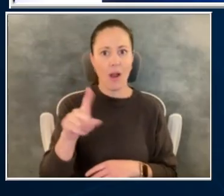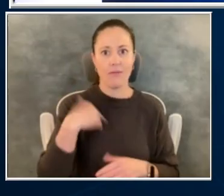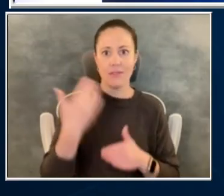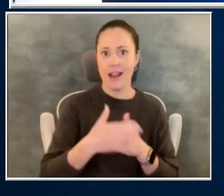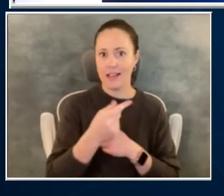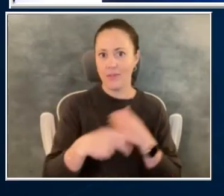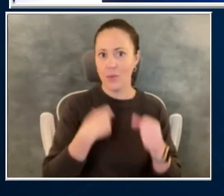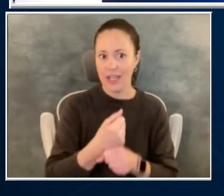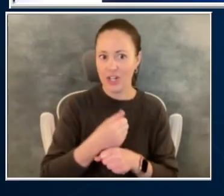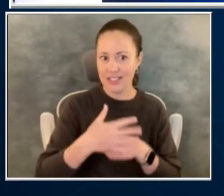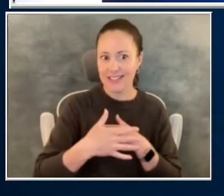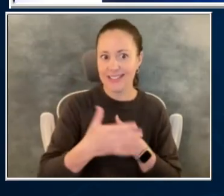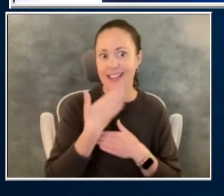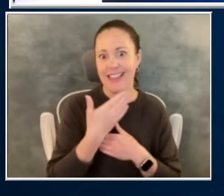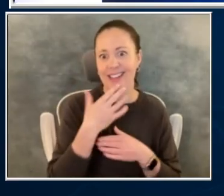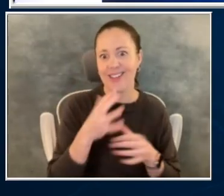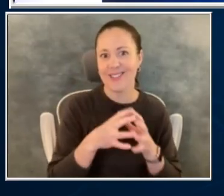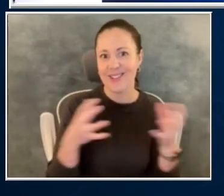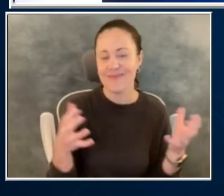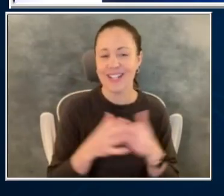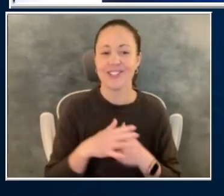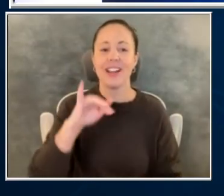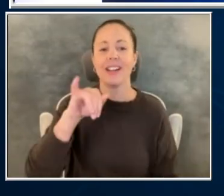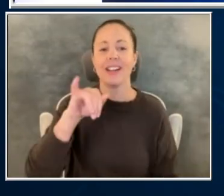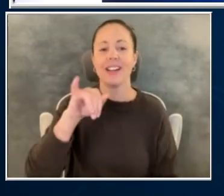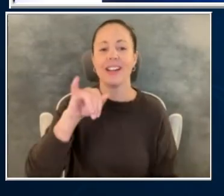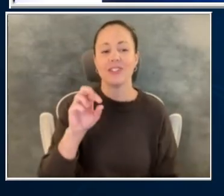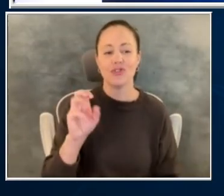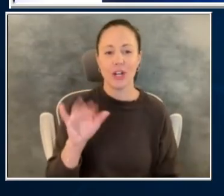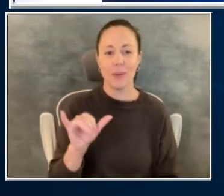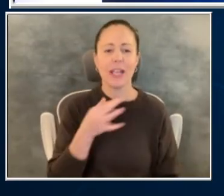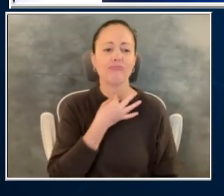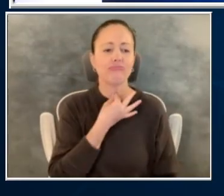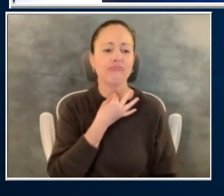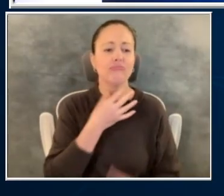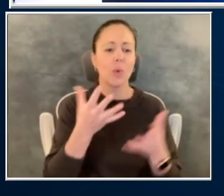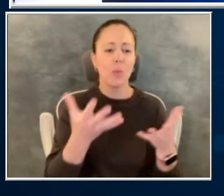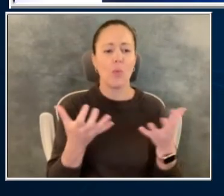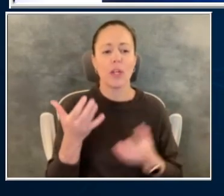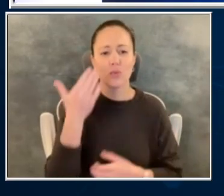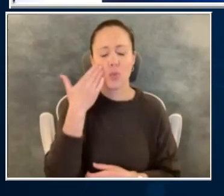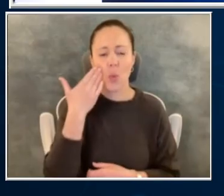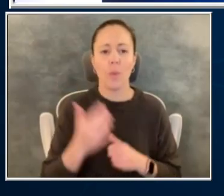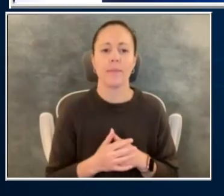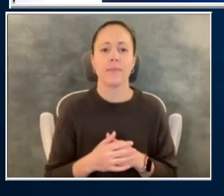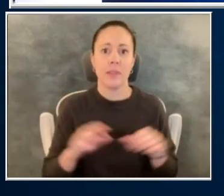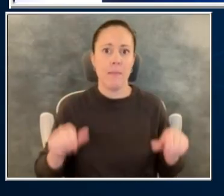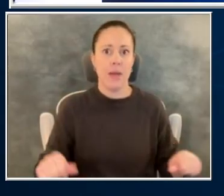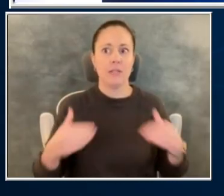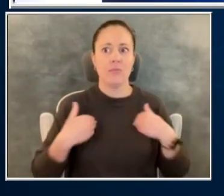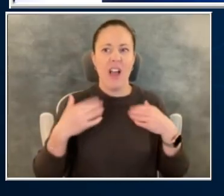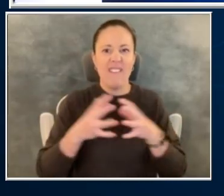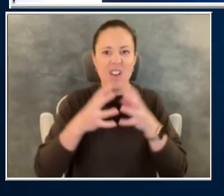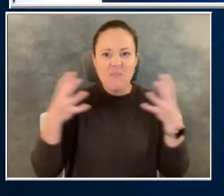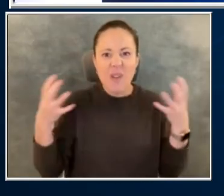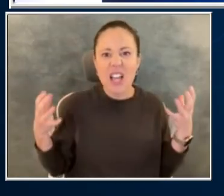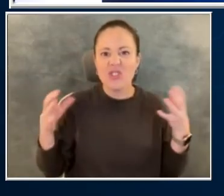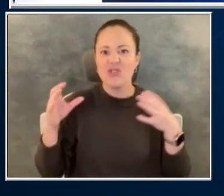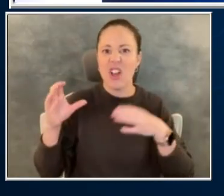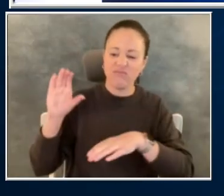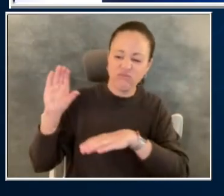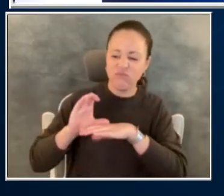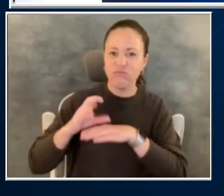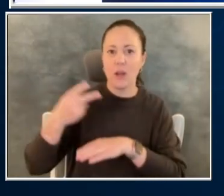much. Jeremy has a question. He wants to know, is it possible to have a bunch of plaque in your arteries and it just hasn't hardened